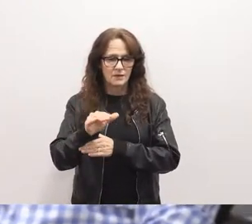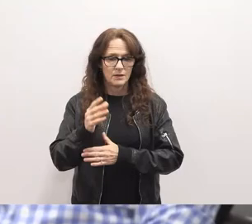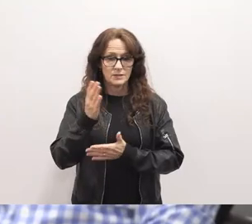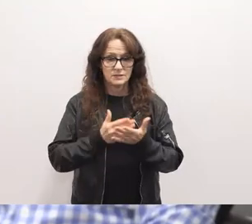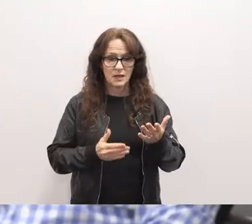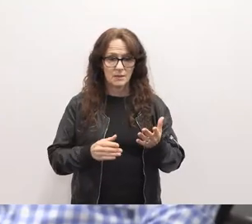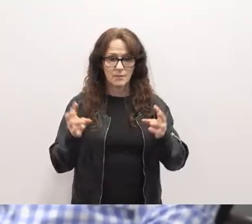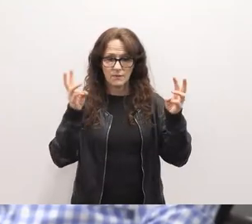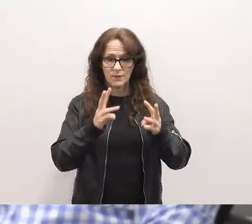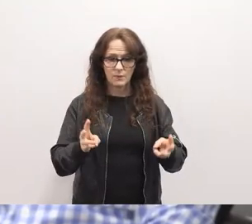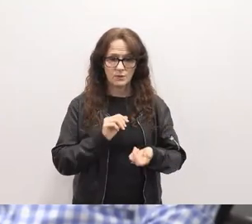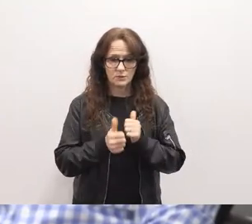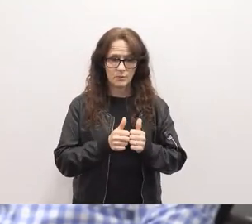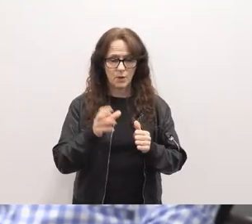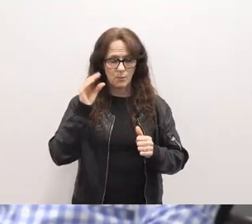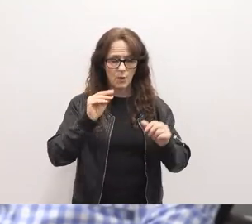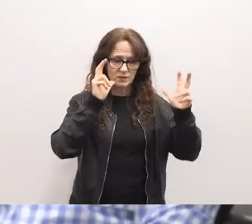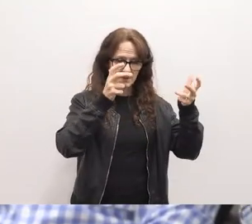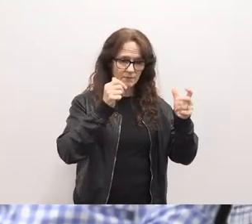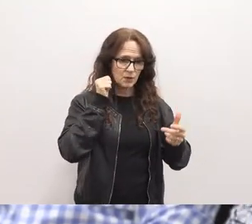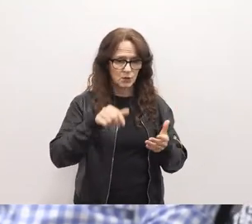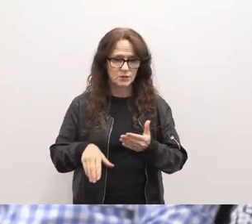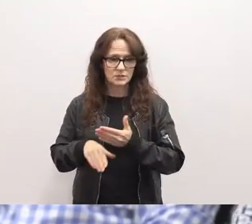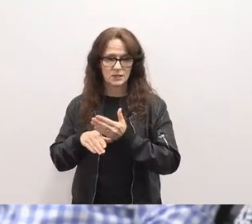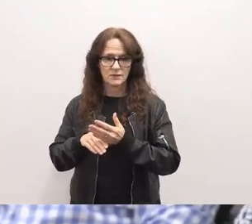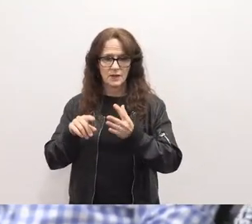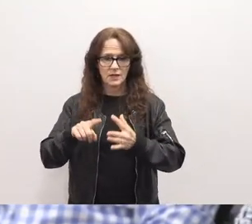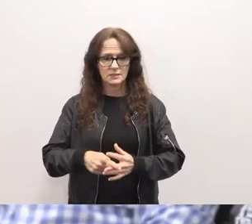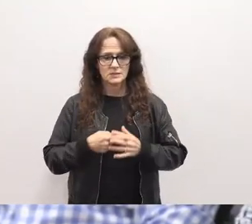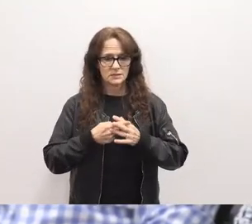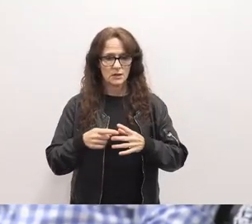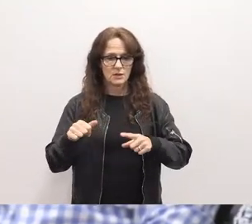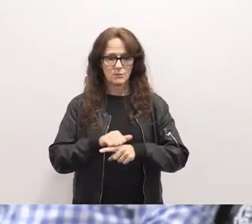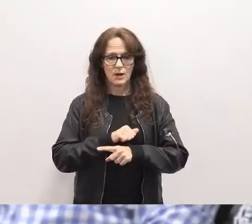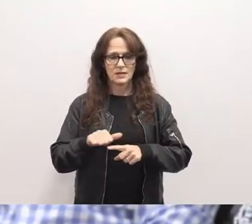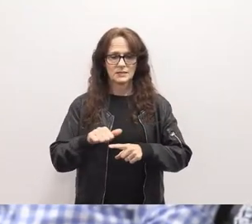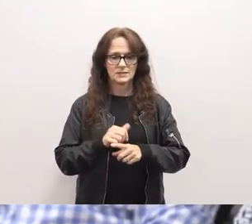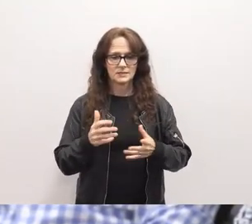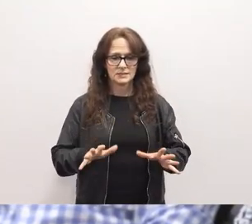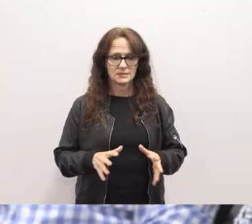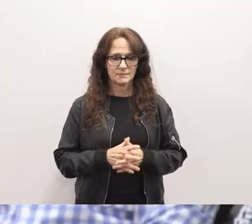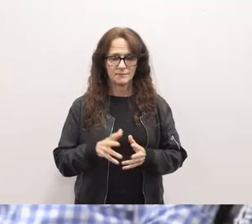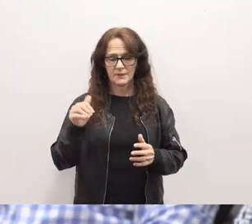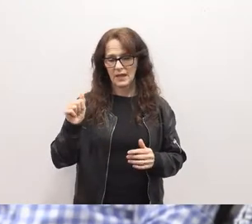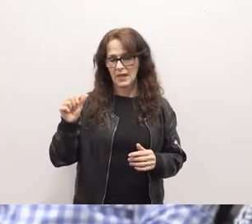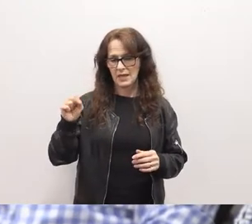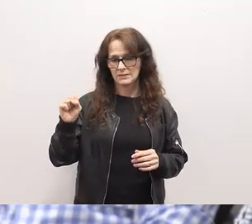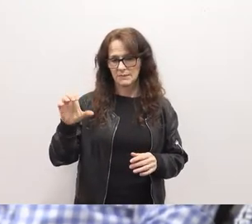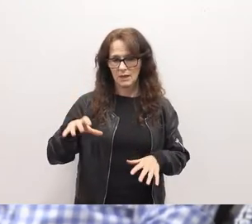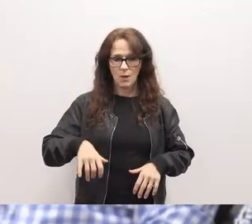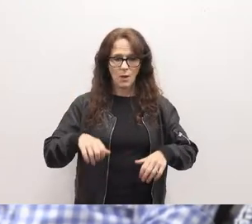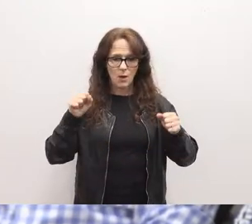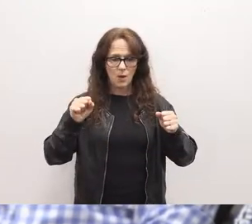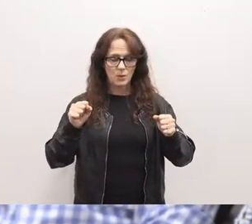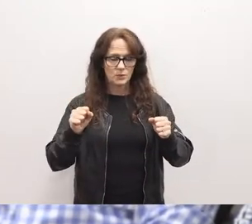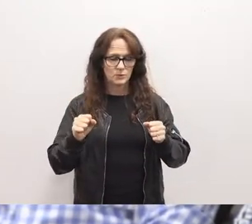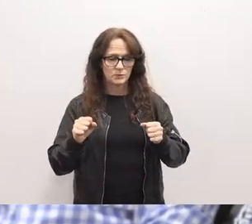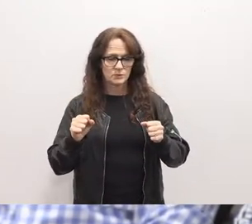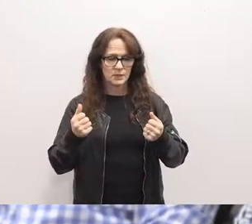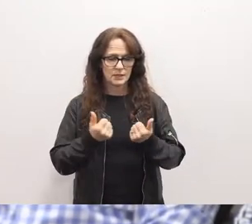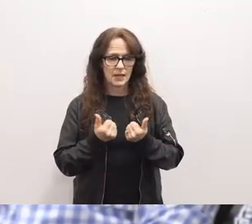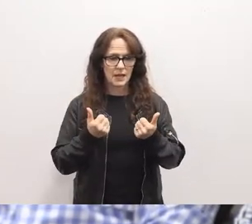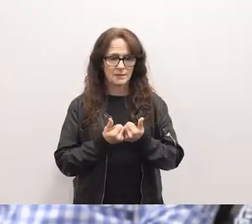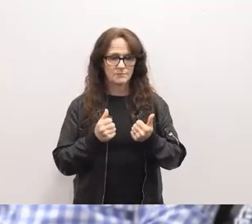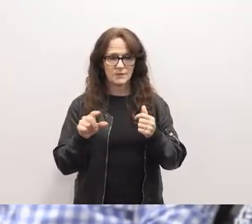of our winter sports like boys basketball and girls soccer have started their practices. ASB will host fall games, a week of grade